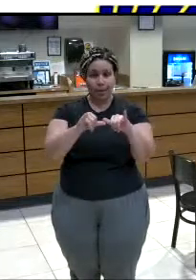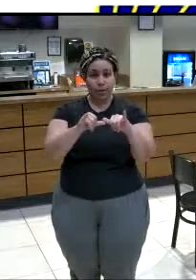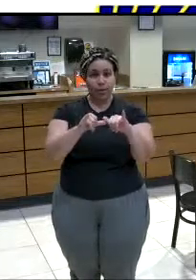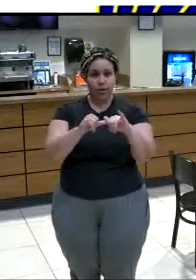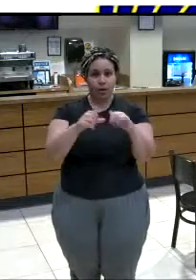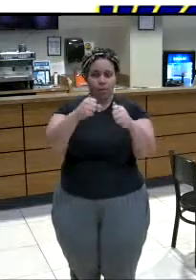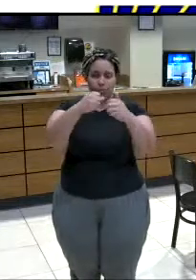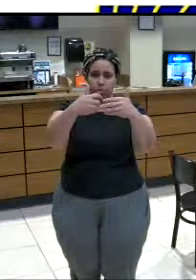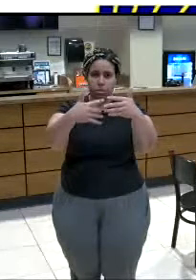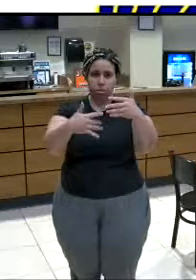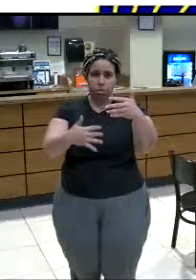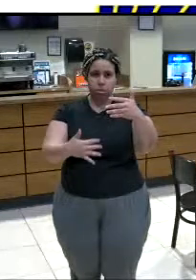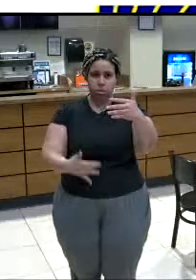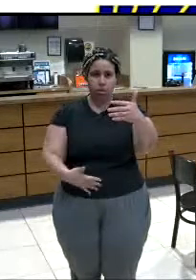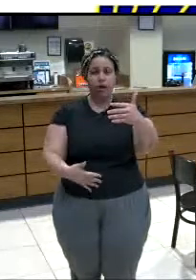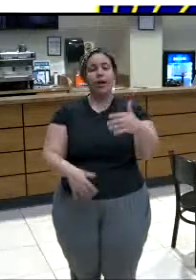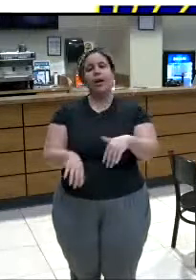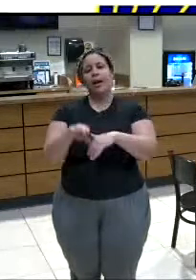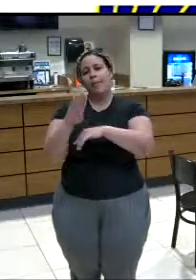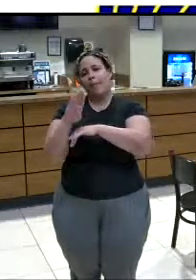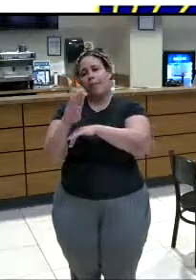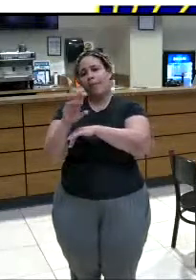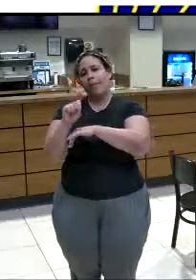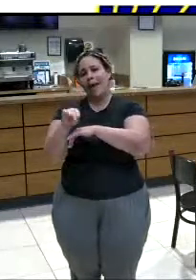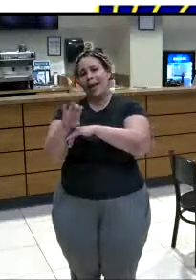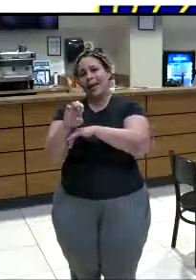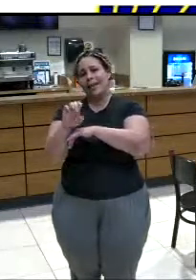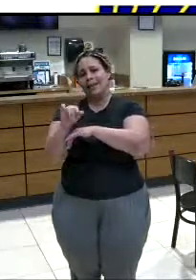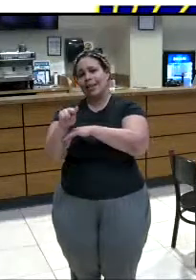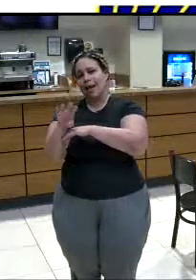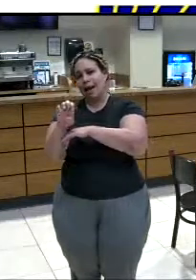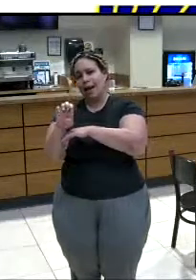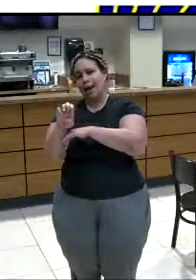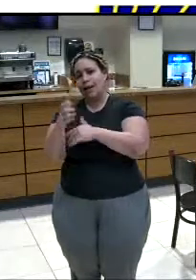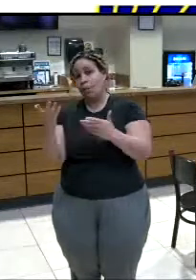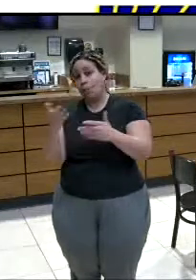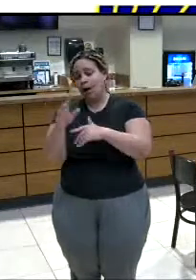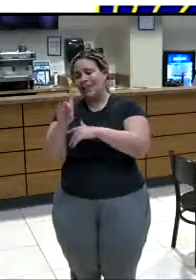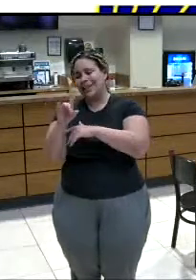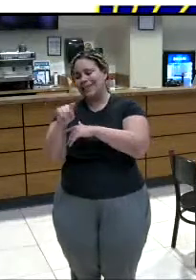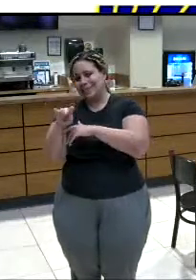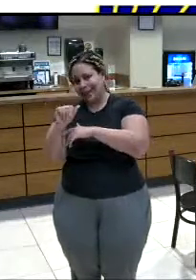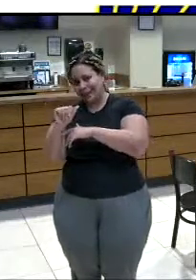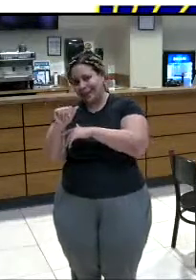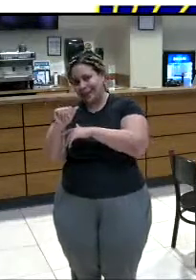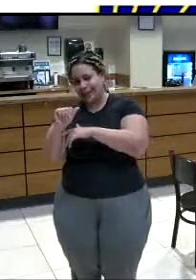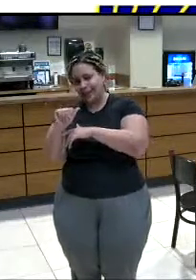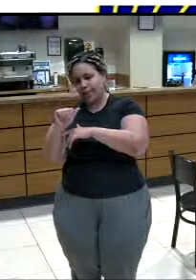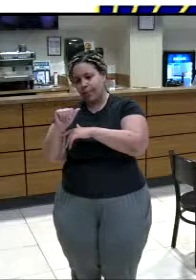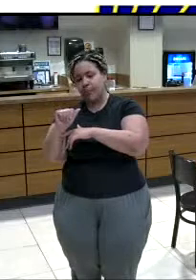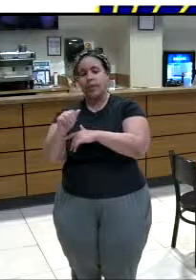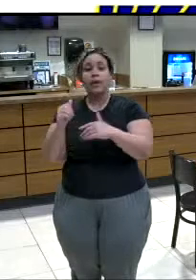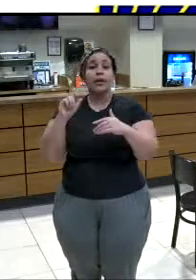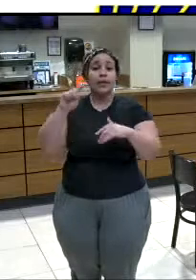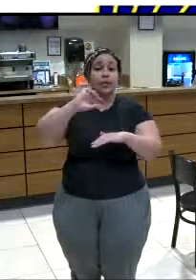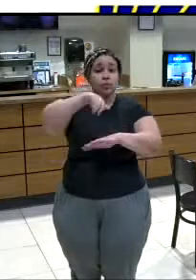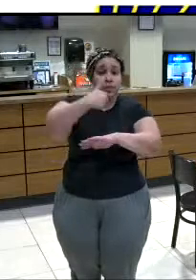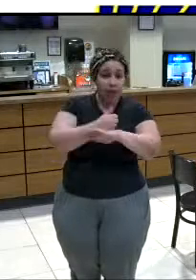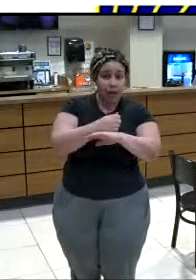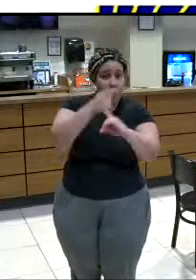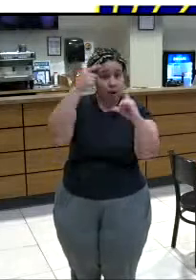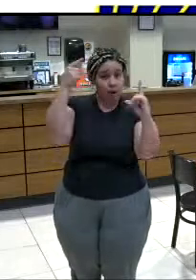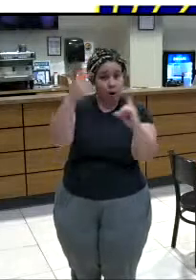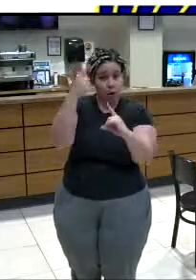have baseline data, or there will be baseline data as we go throughout the year. We need to set a goal for those performance measures. And